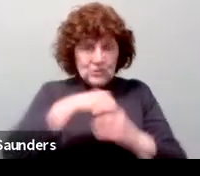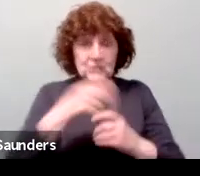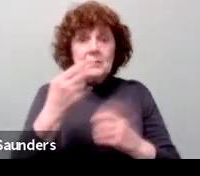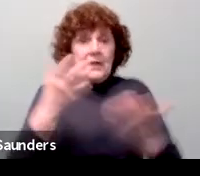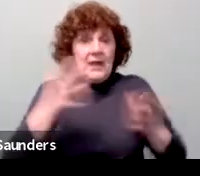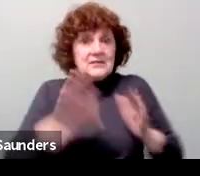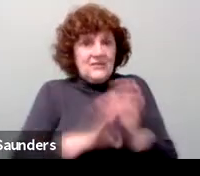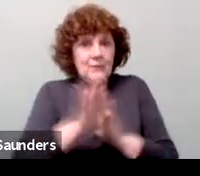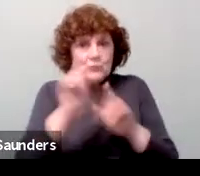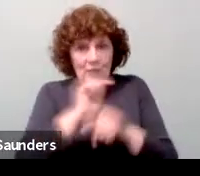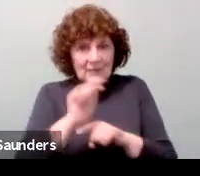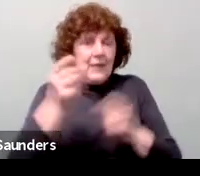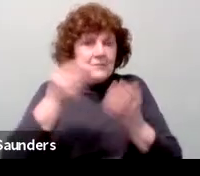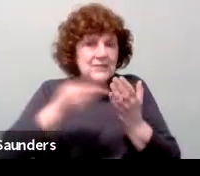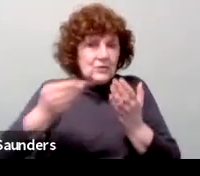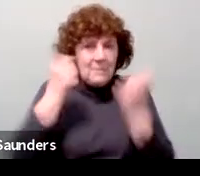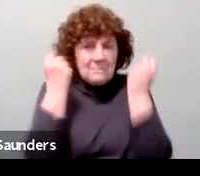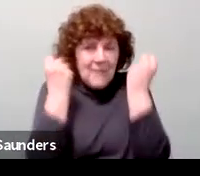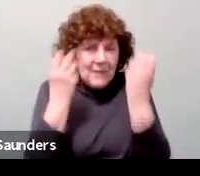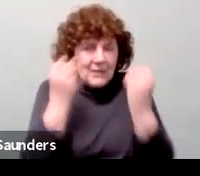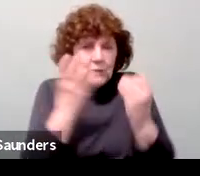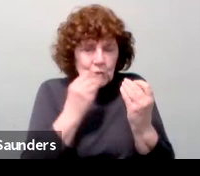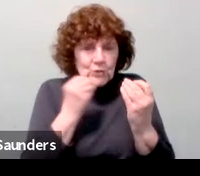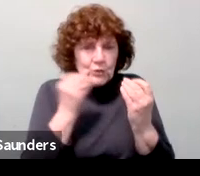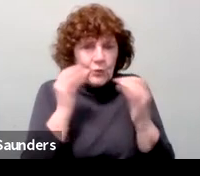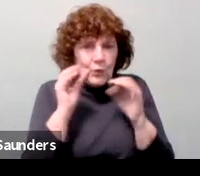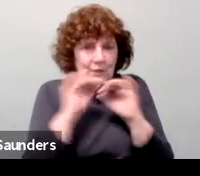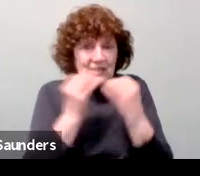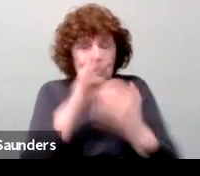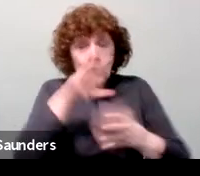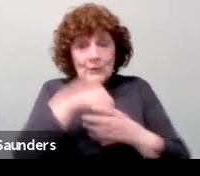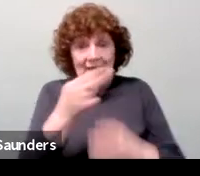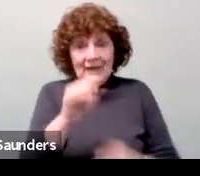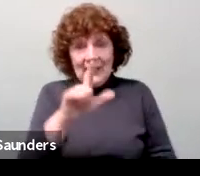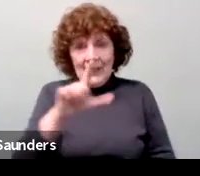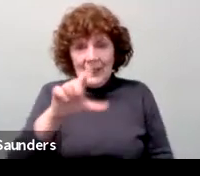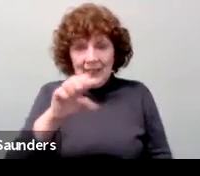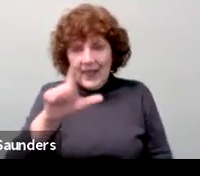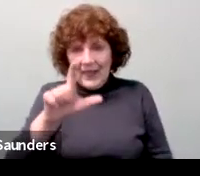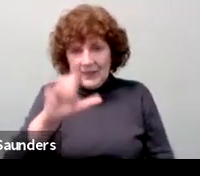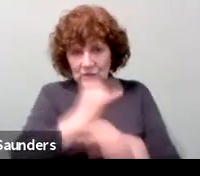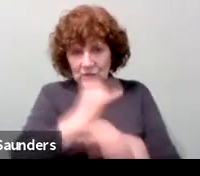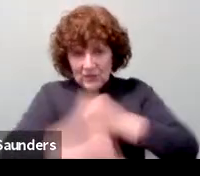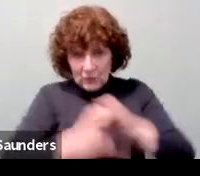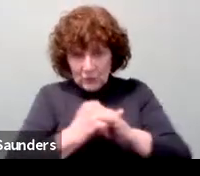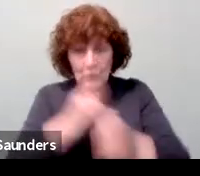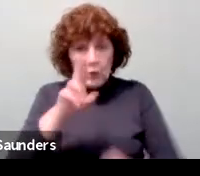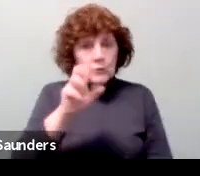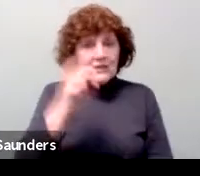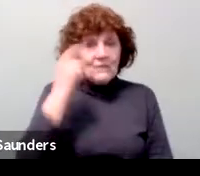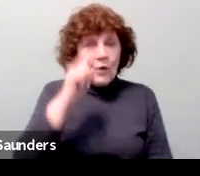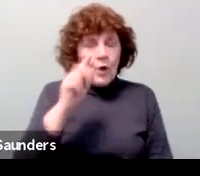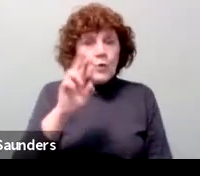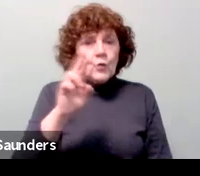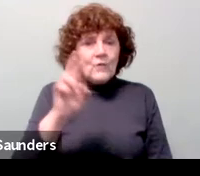materials for many Jewish organizations, including Hillel International, the Union for Reform